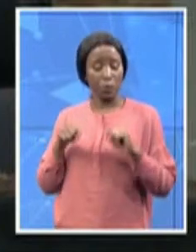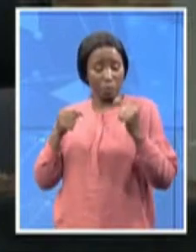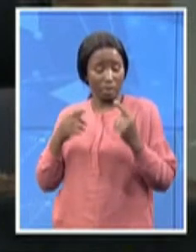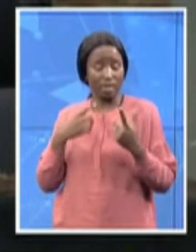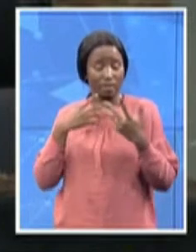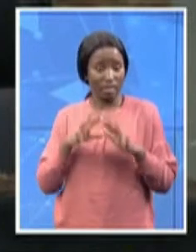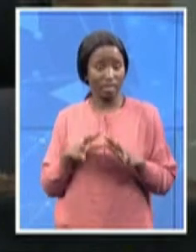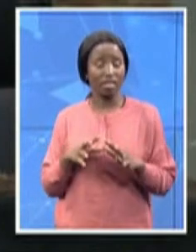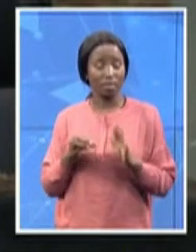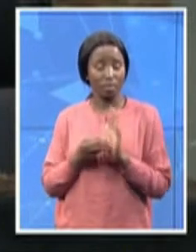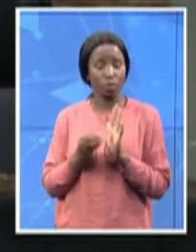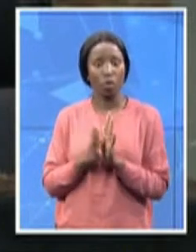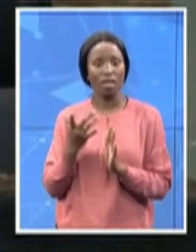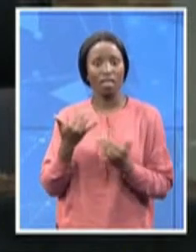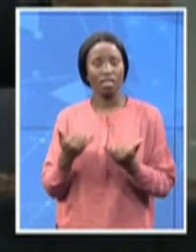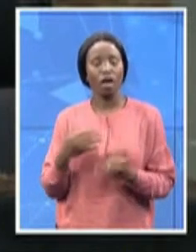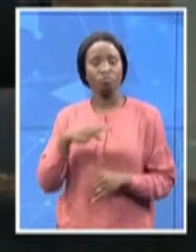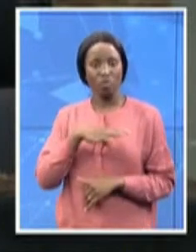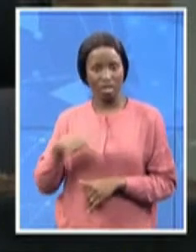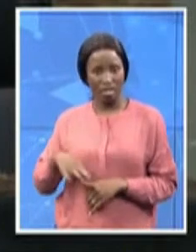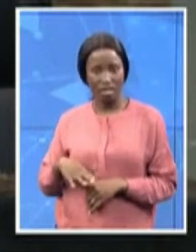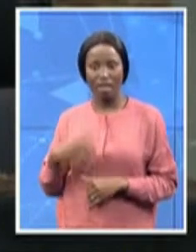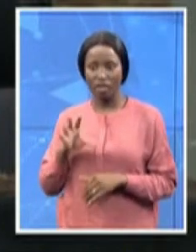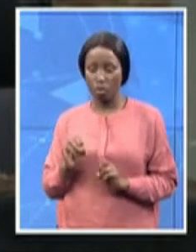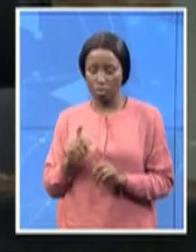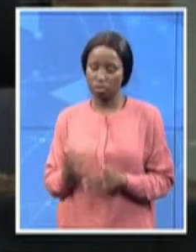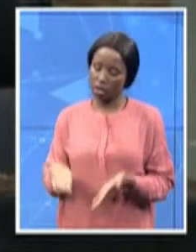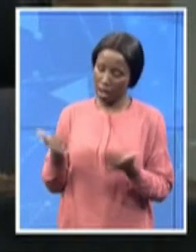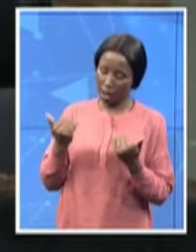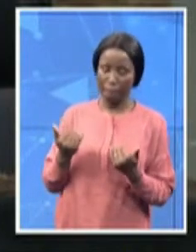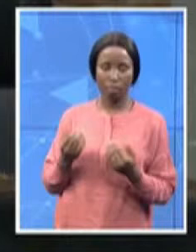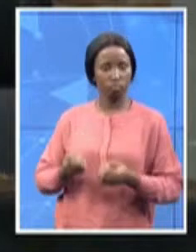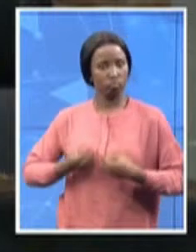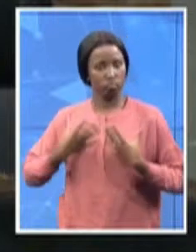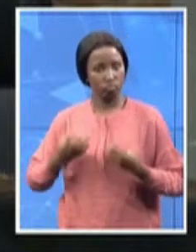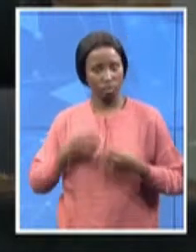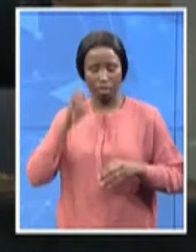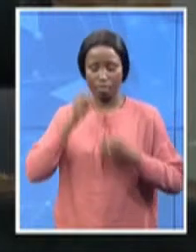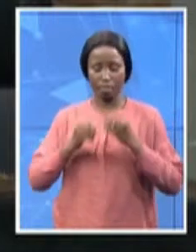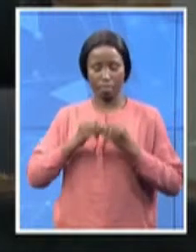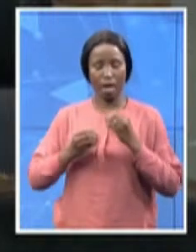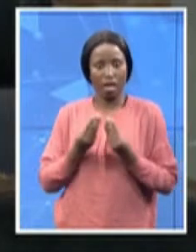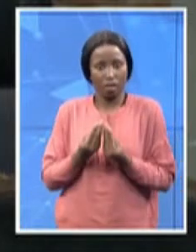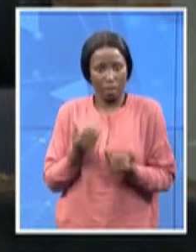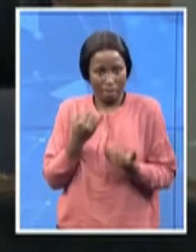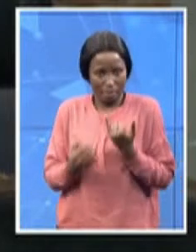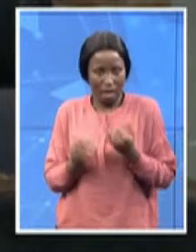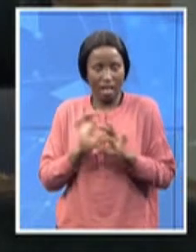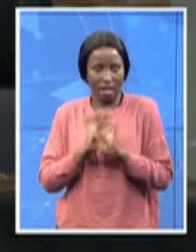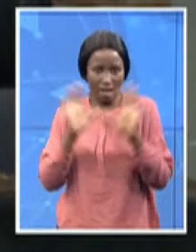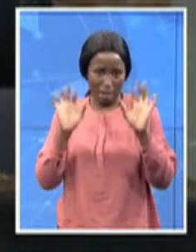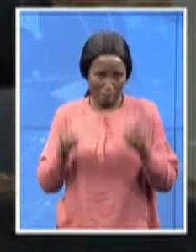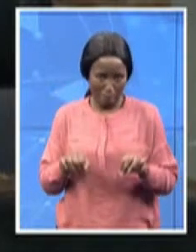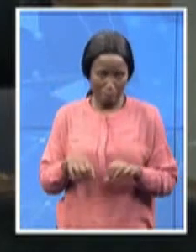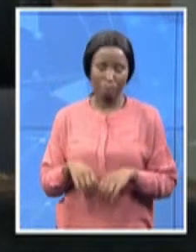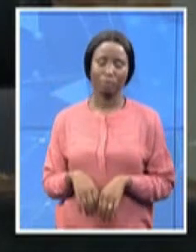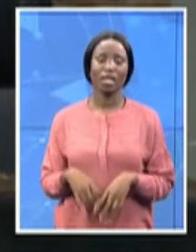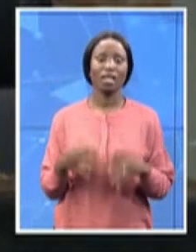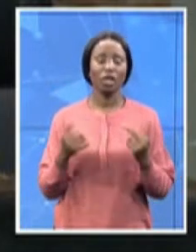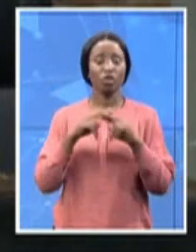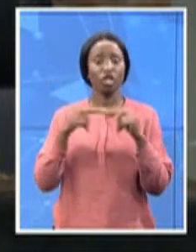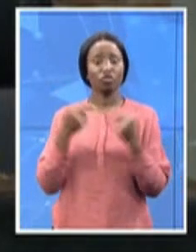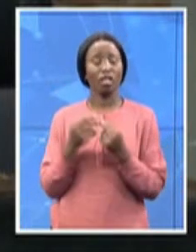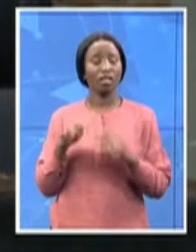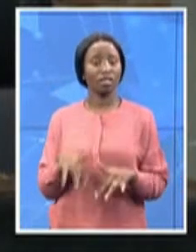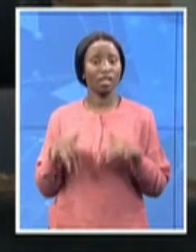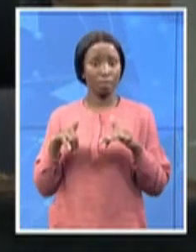straight. Although in terms of the rules of the National Assembly, the president was not obliged to answer the question on the spot,